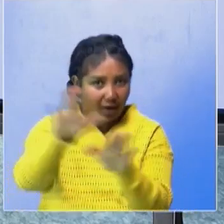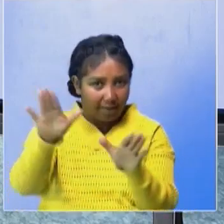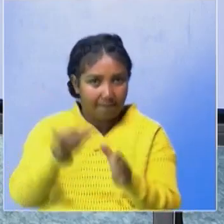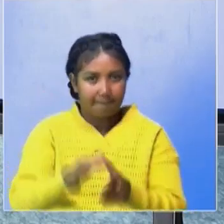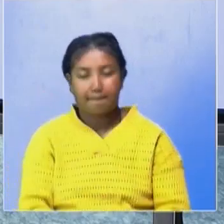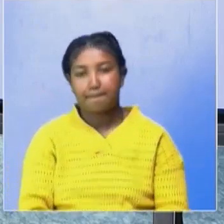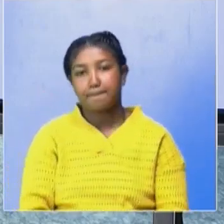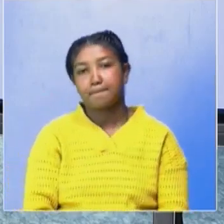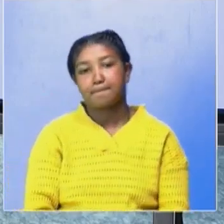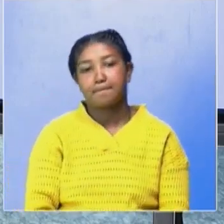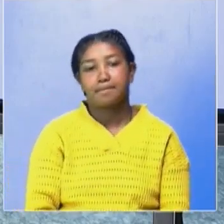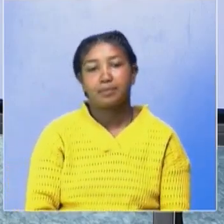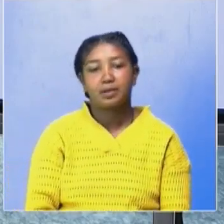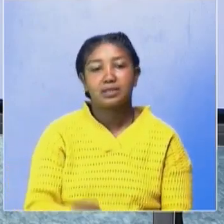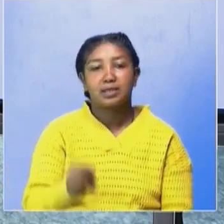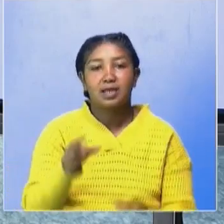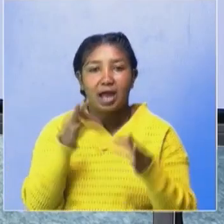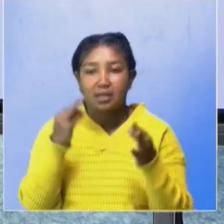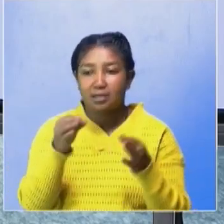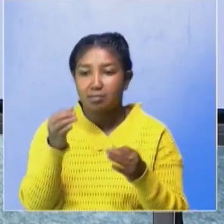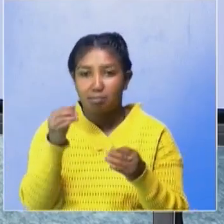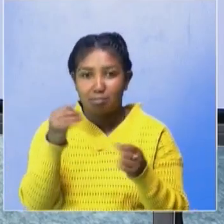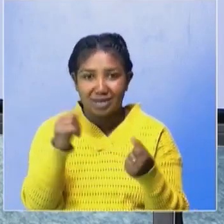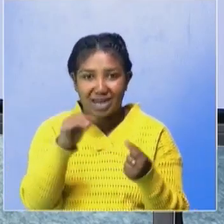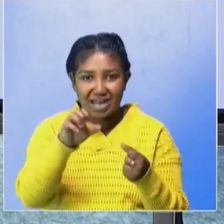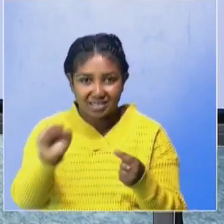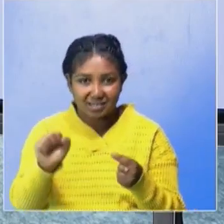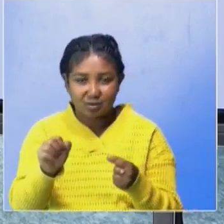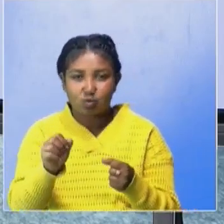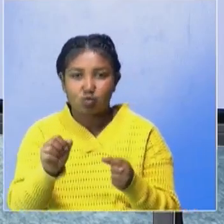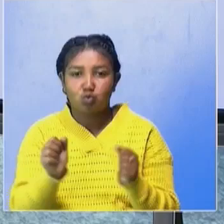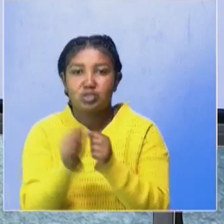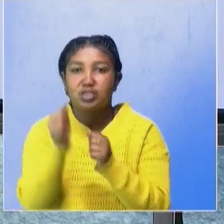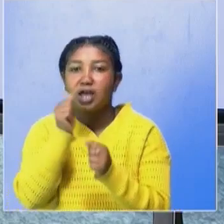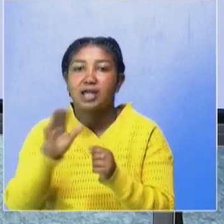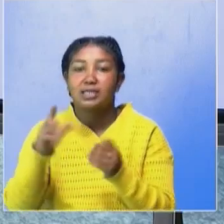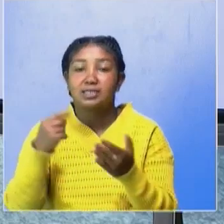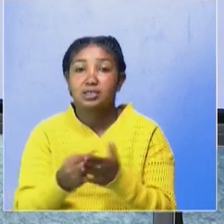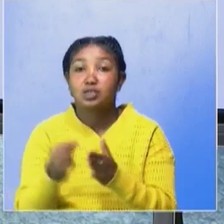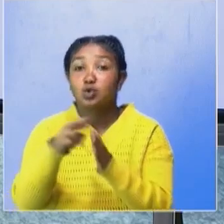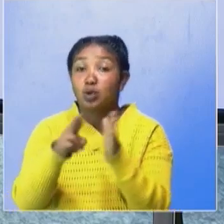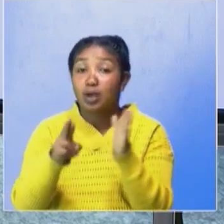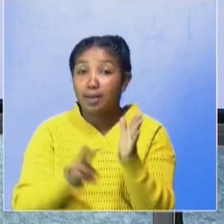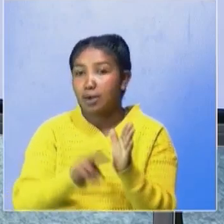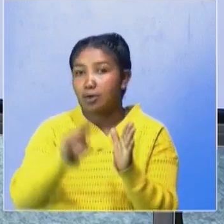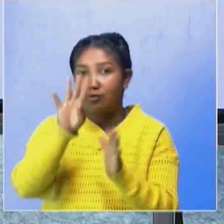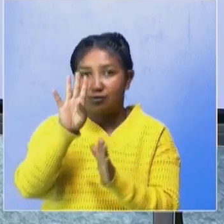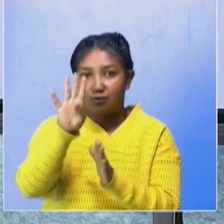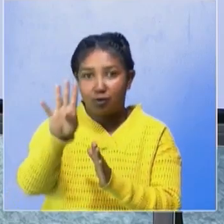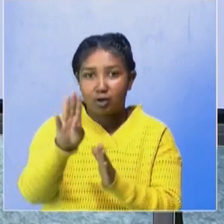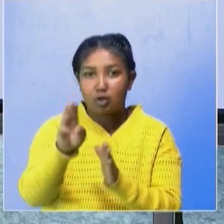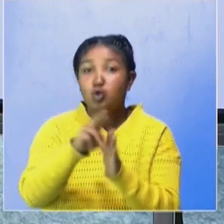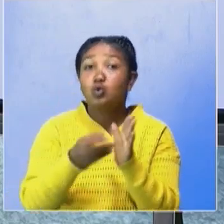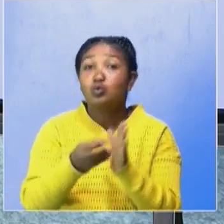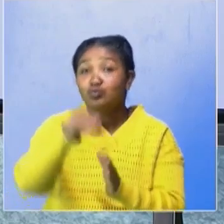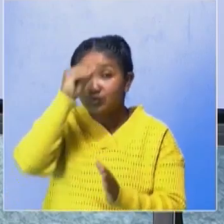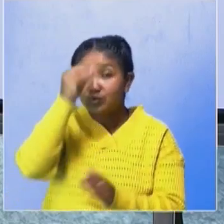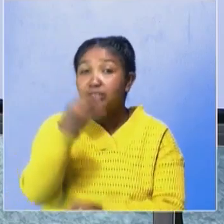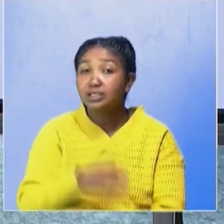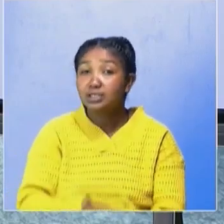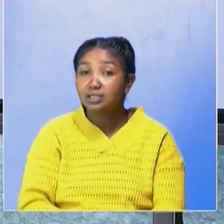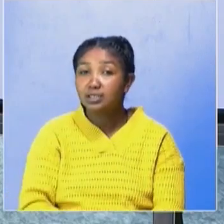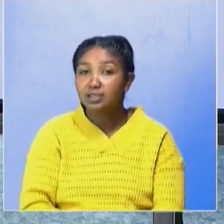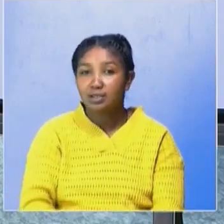S. The cat plays with her. This is rule number 4. How many rules I told you